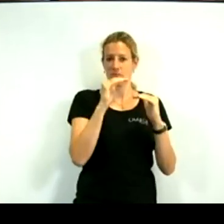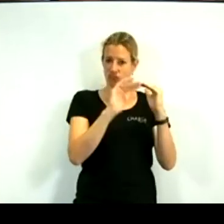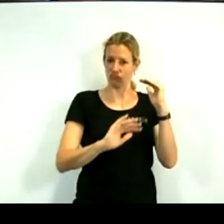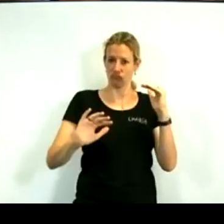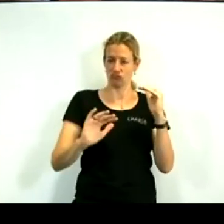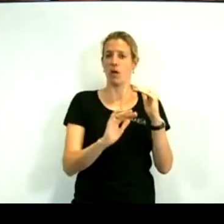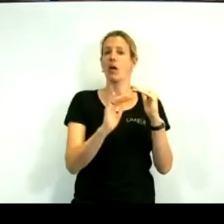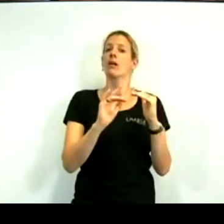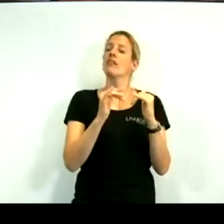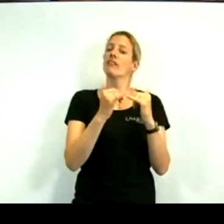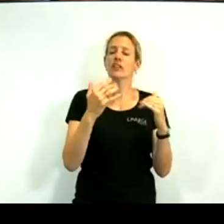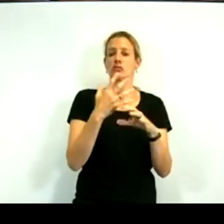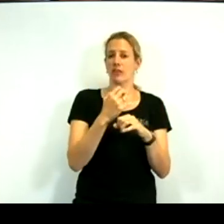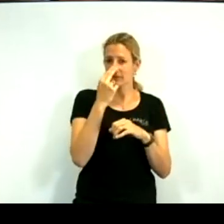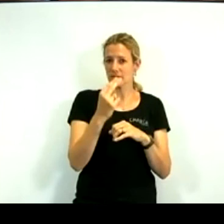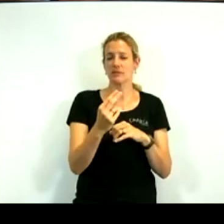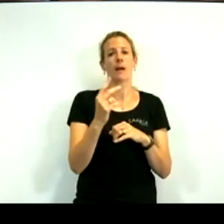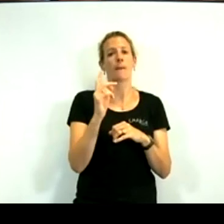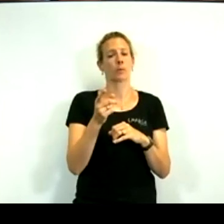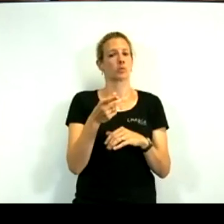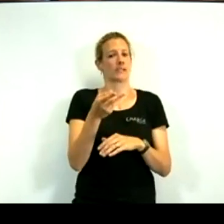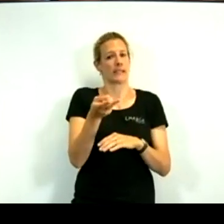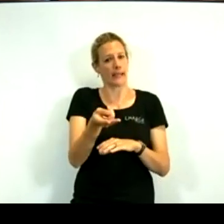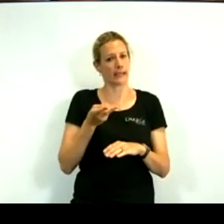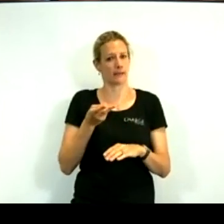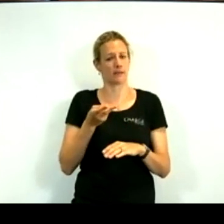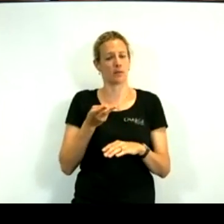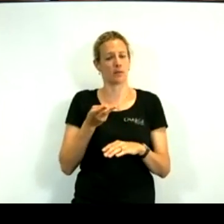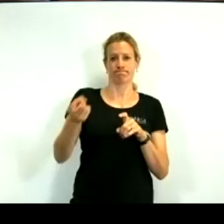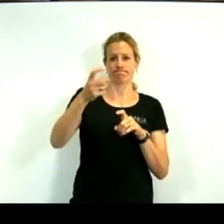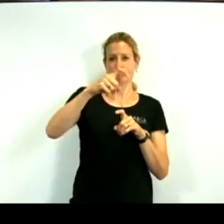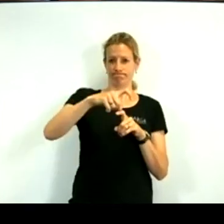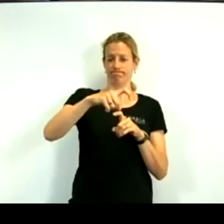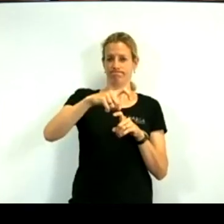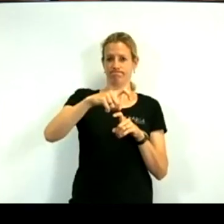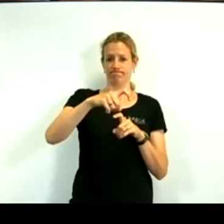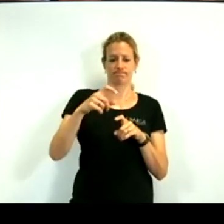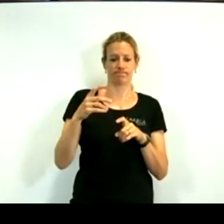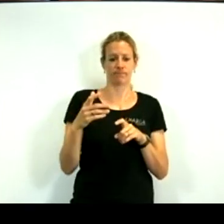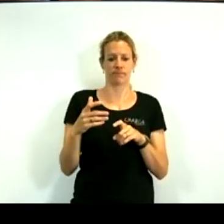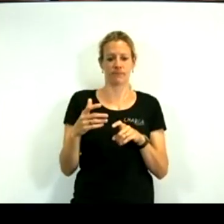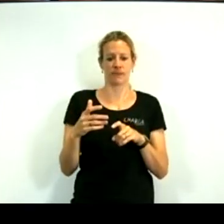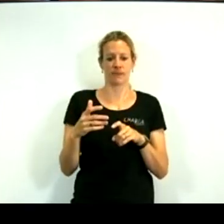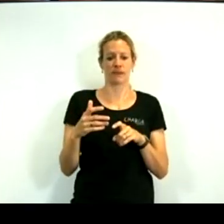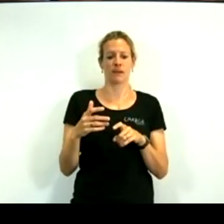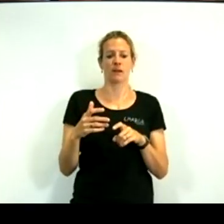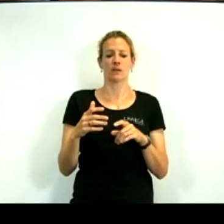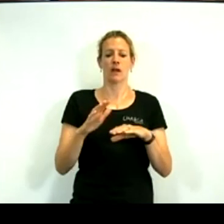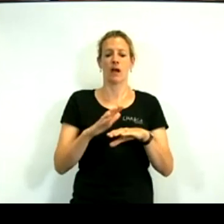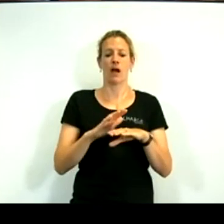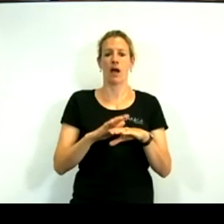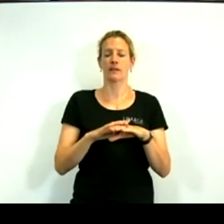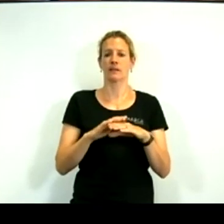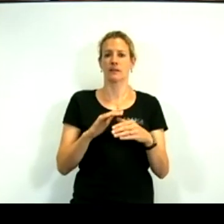on the other knee, and then she has to push 2 fingers of her right hand against her lower lip, against her